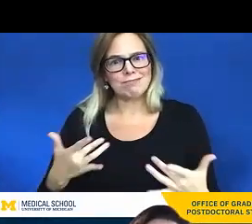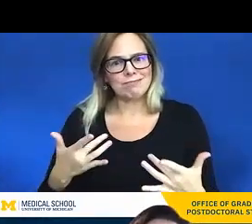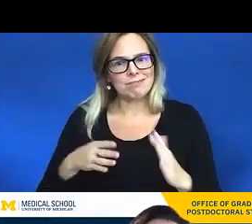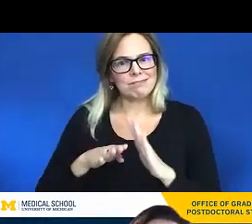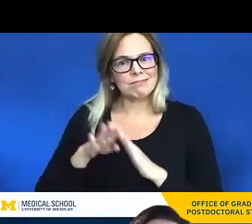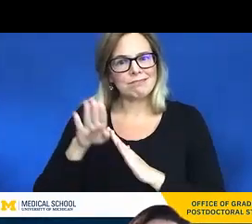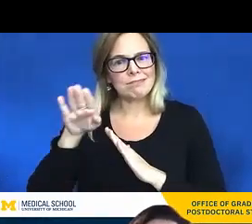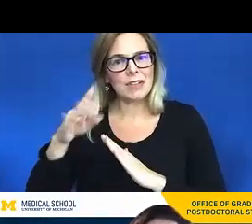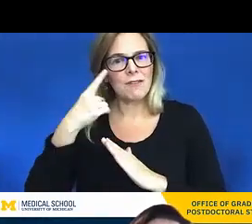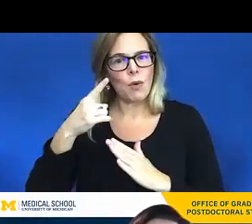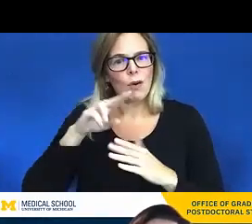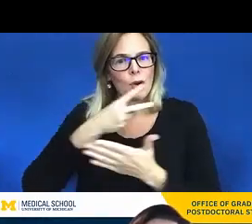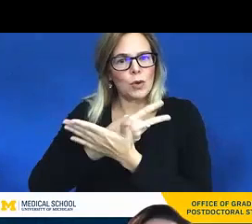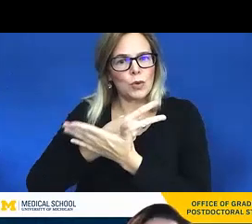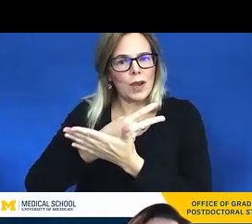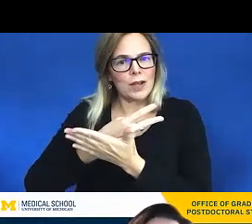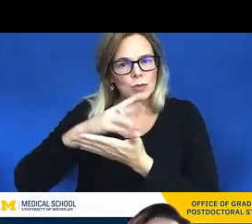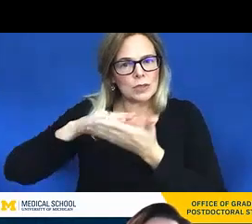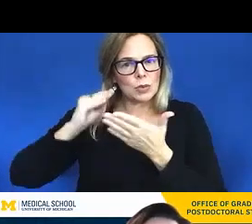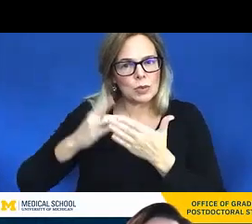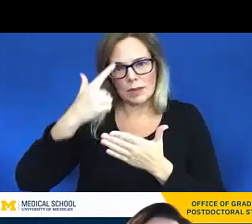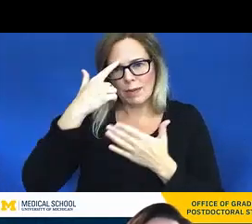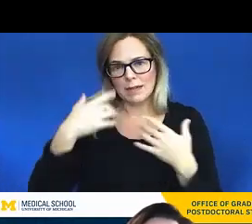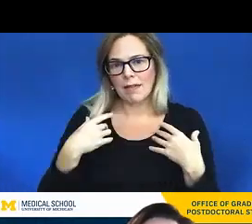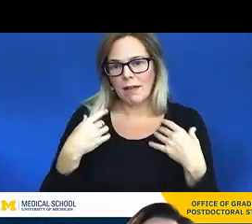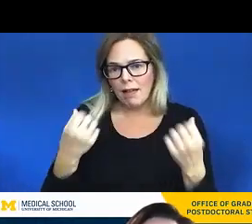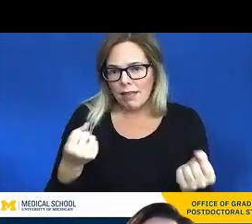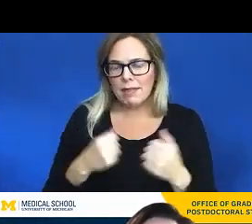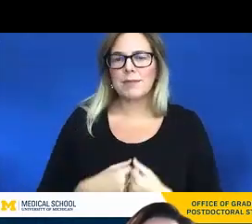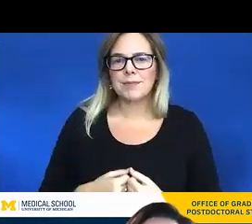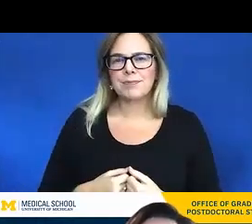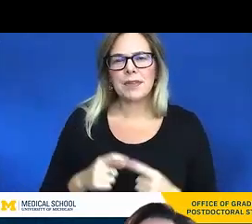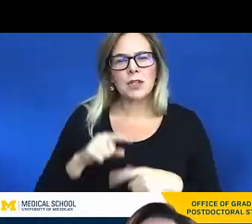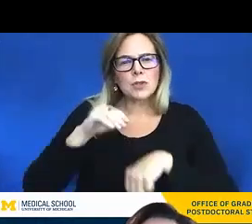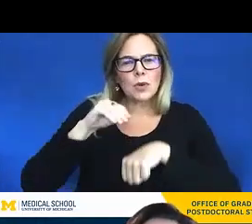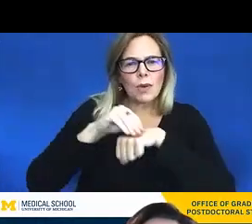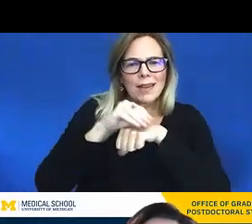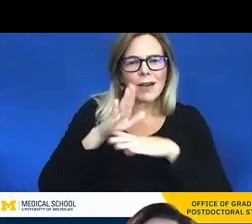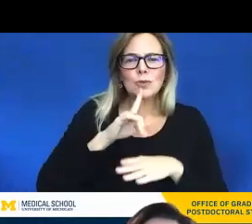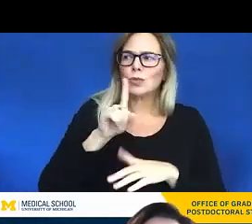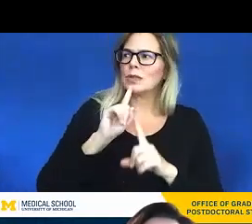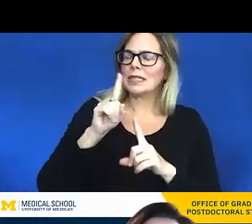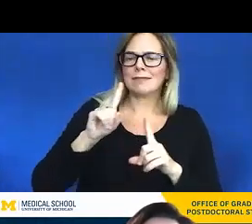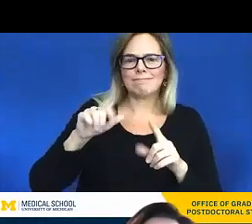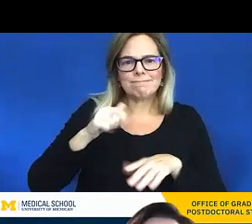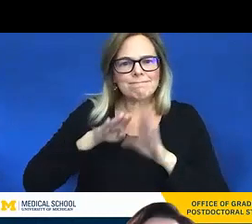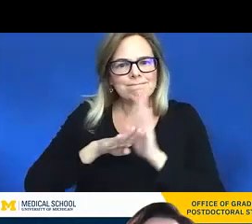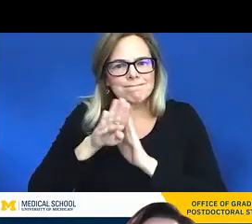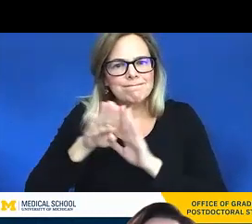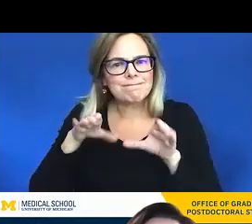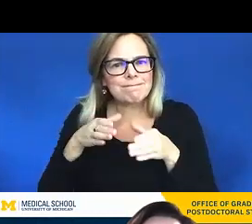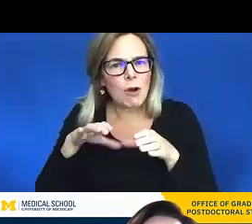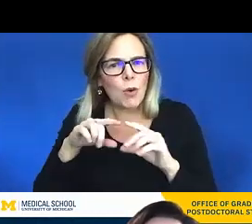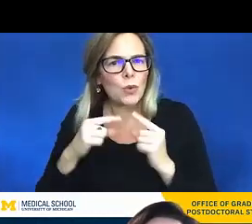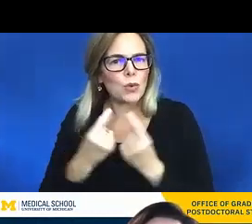think our counselors have not only provided one-on-one support to our students, but also developed a number of small group programs that allow